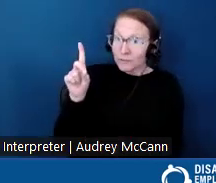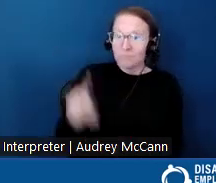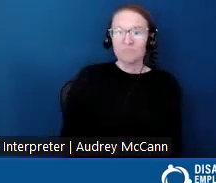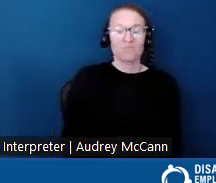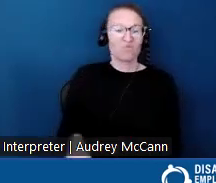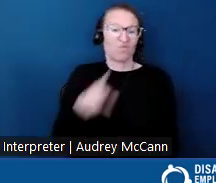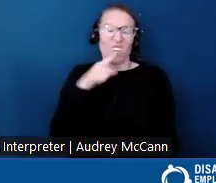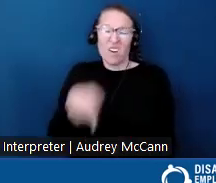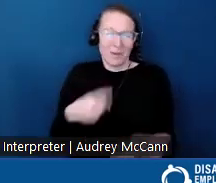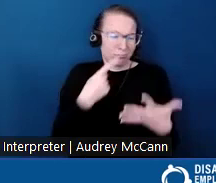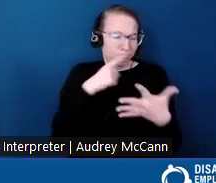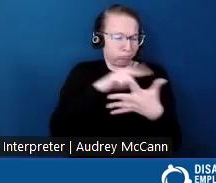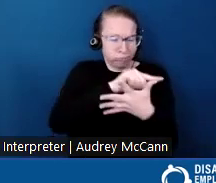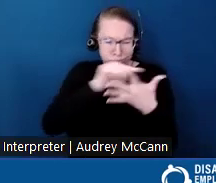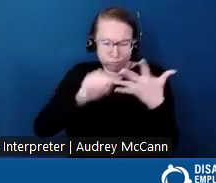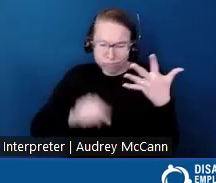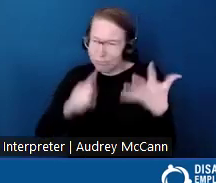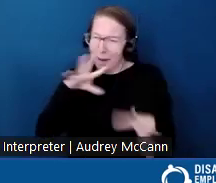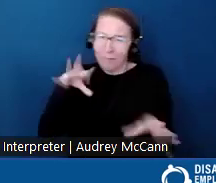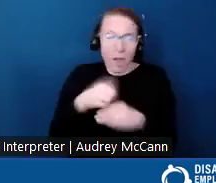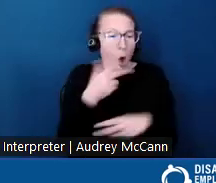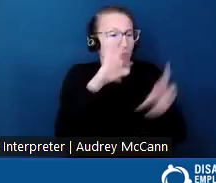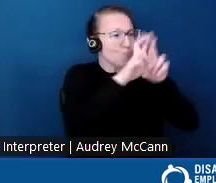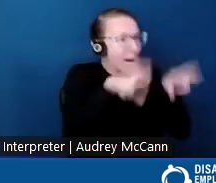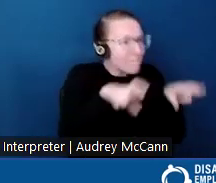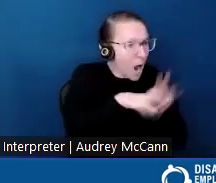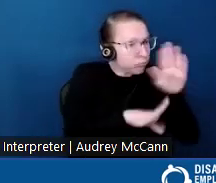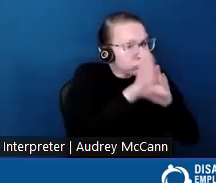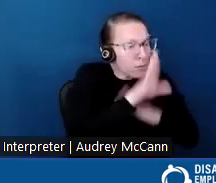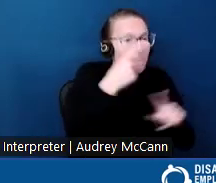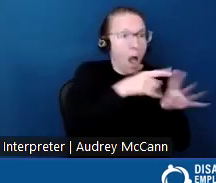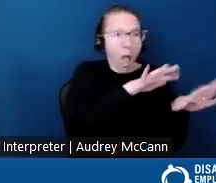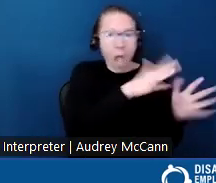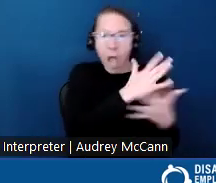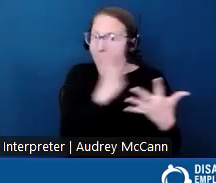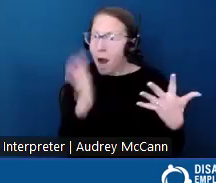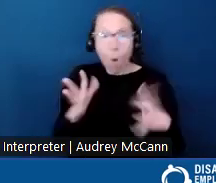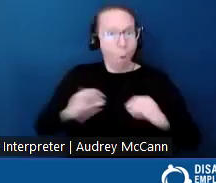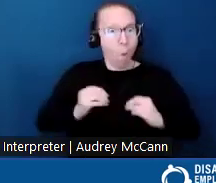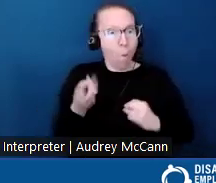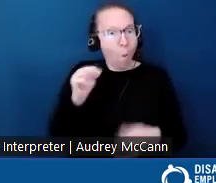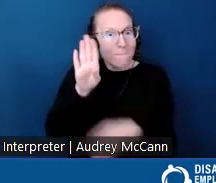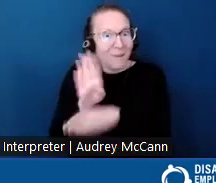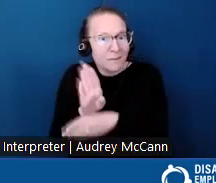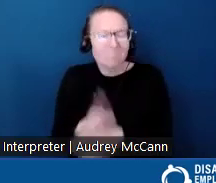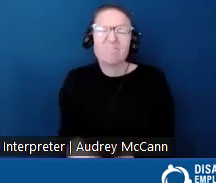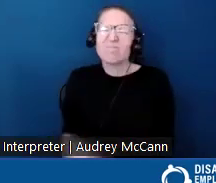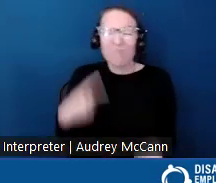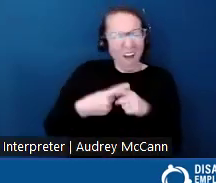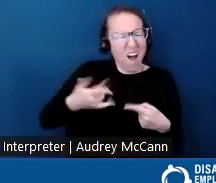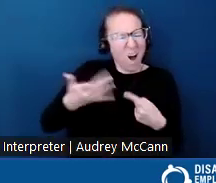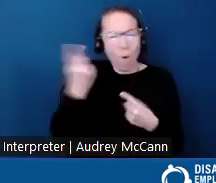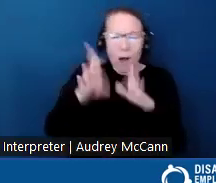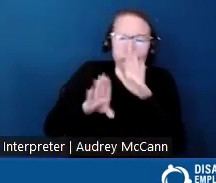from writing a resume to owning your own business. And we're always looking to create more workshops as